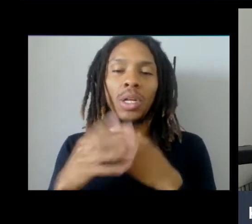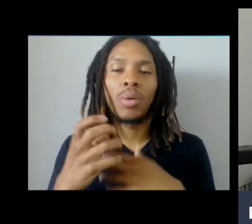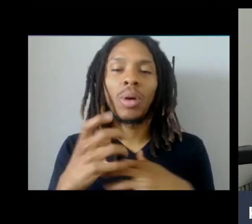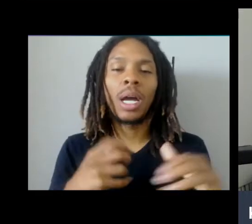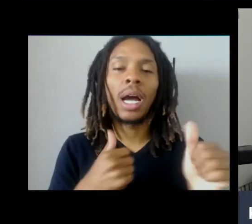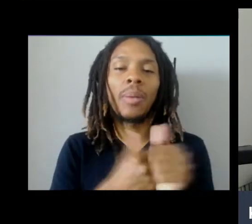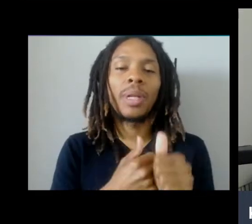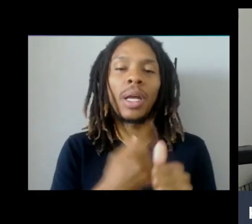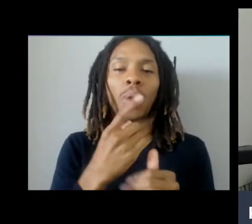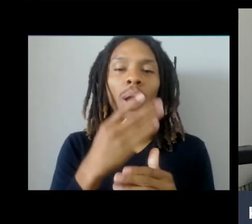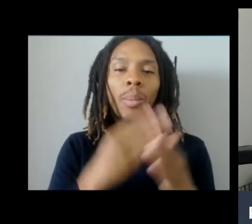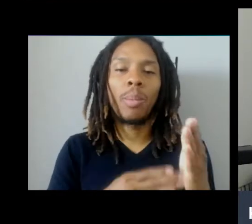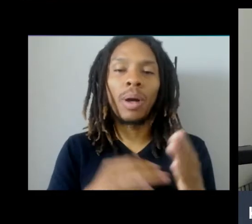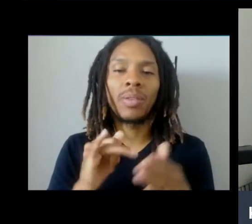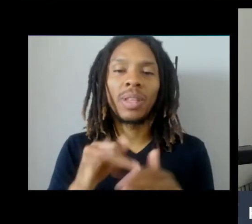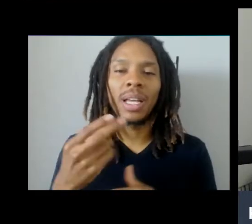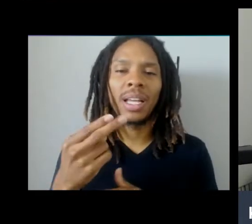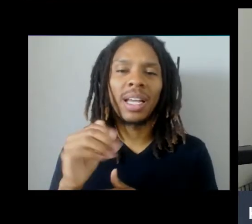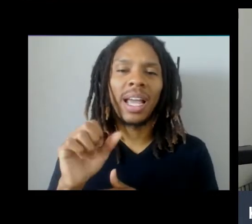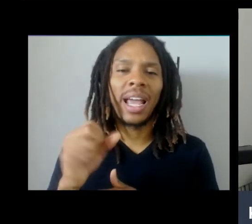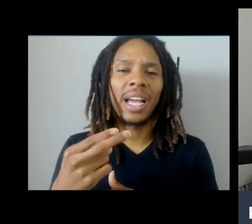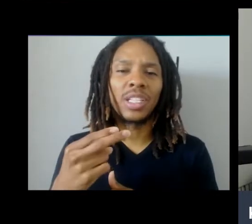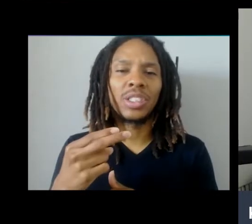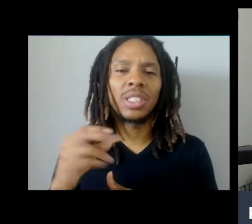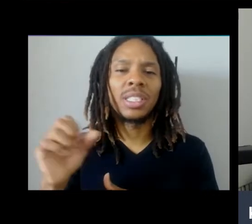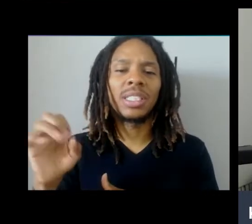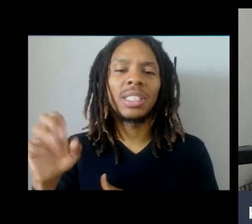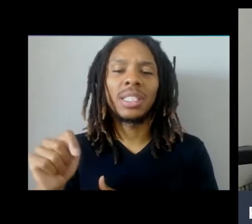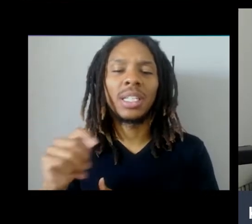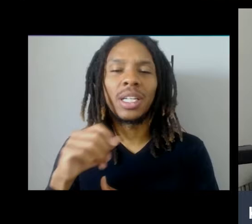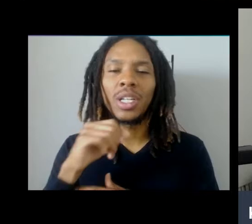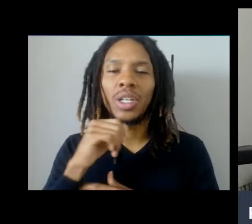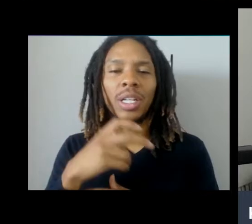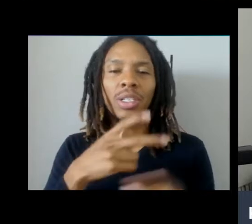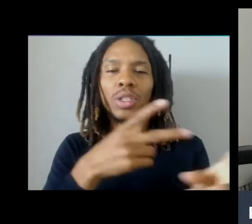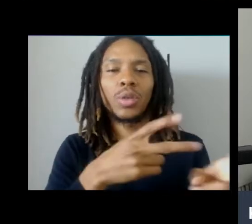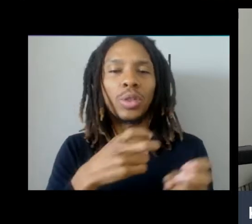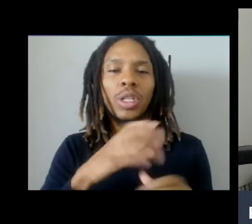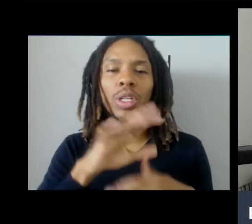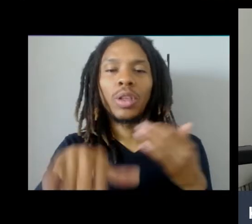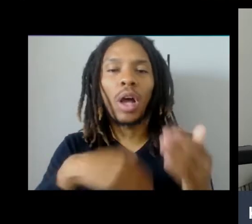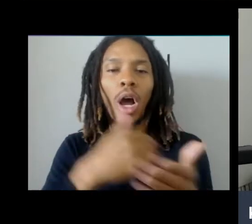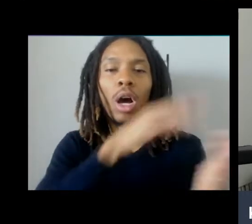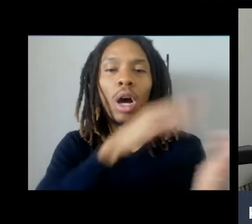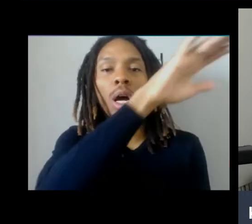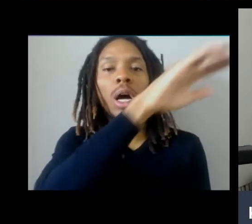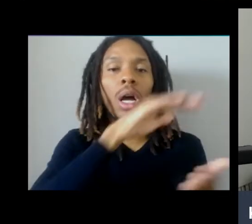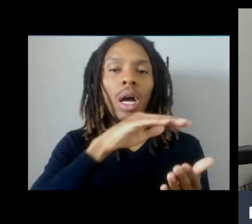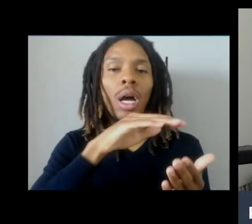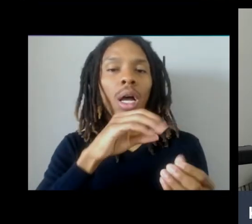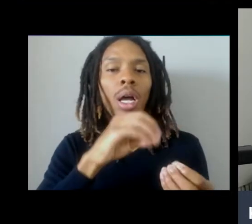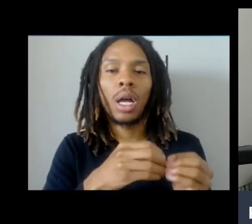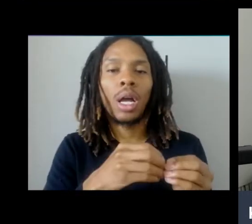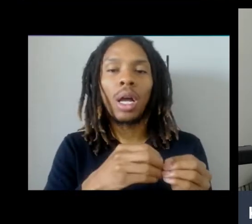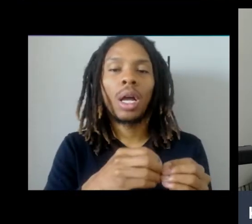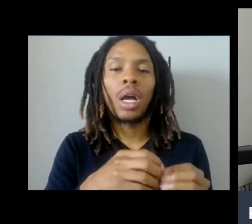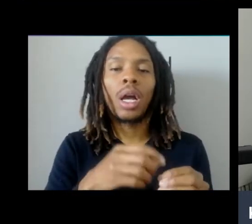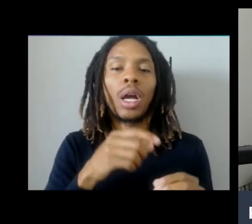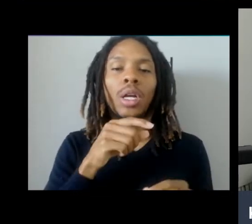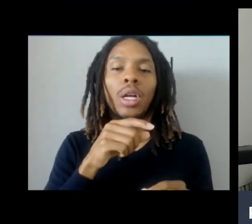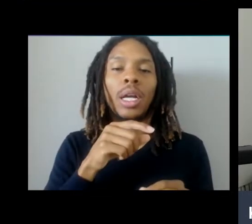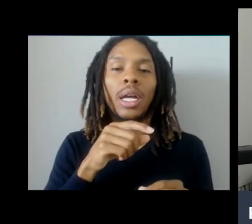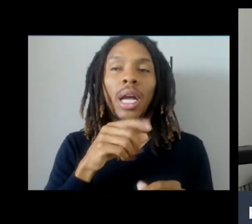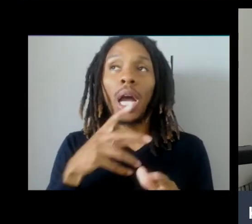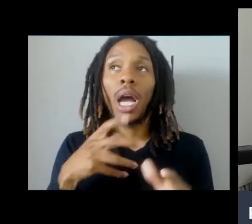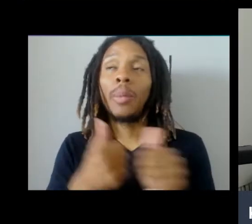part of the hash set, you don't need to retrieve the complete hash set value over the wire to the client, update it, and then send it back. You can just